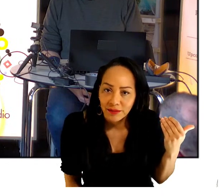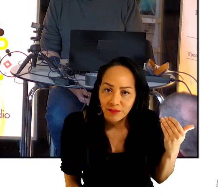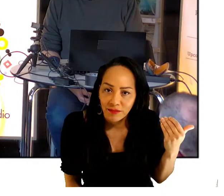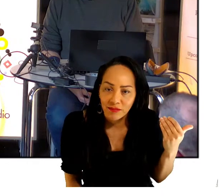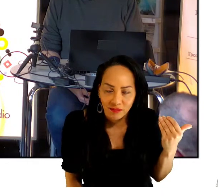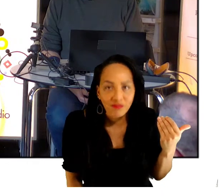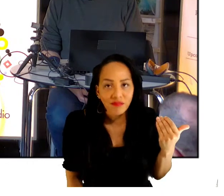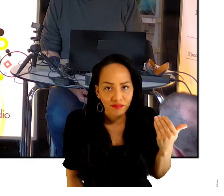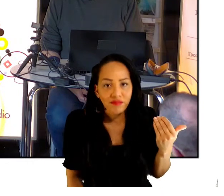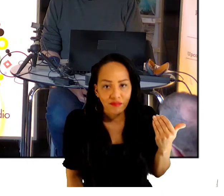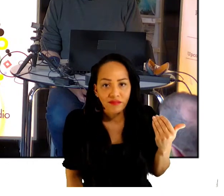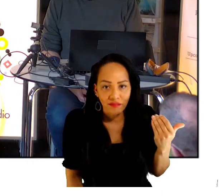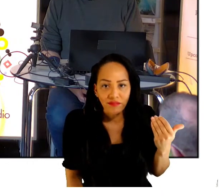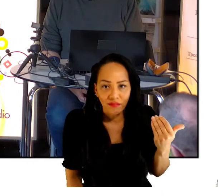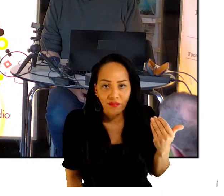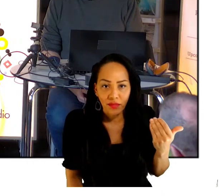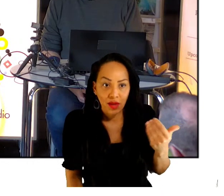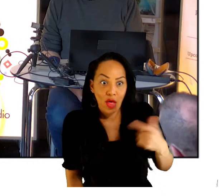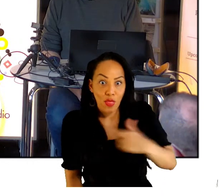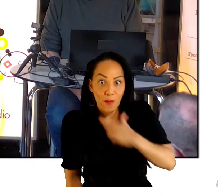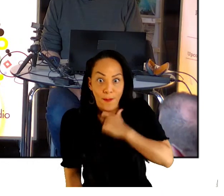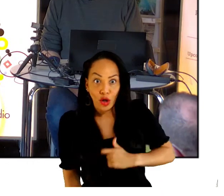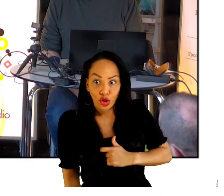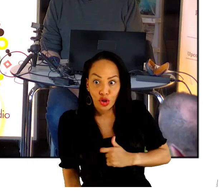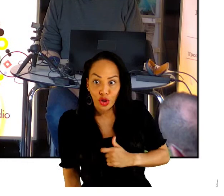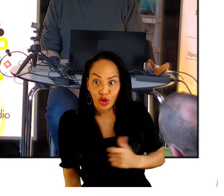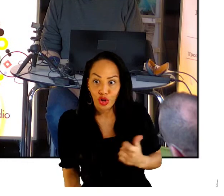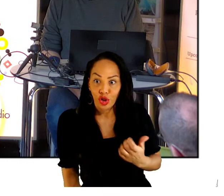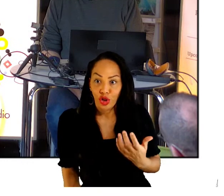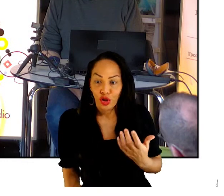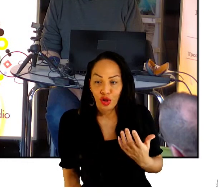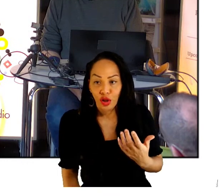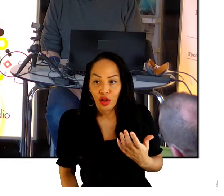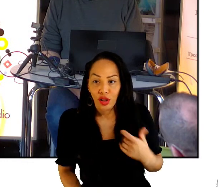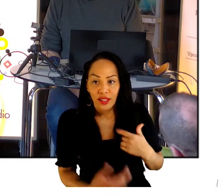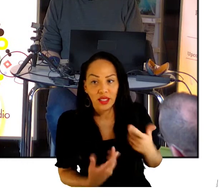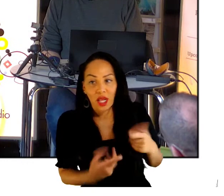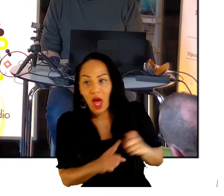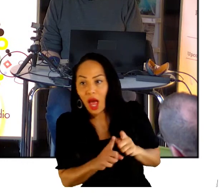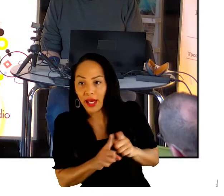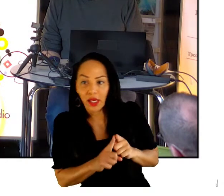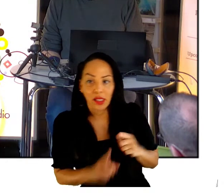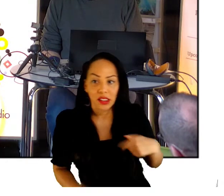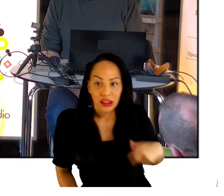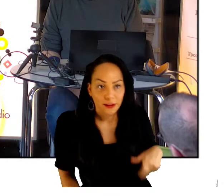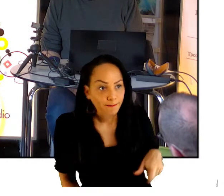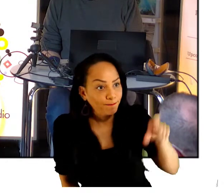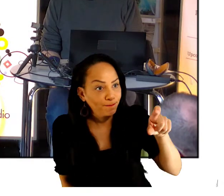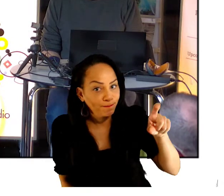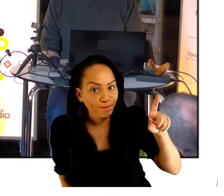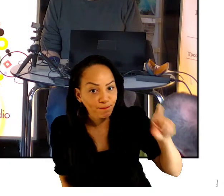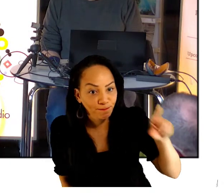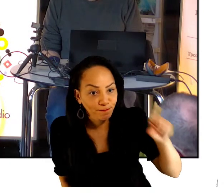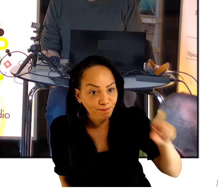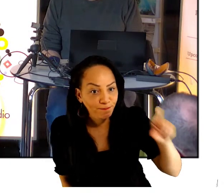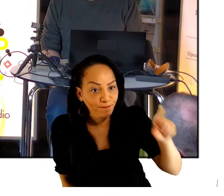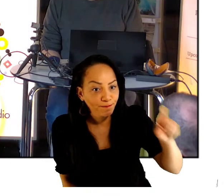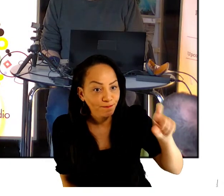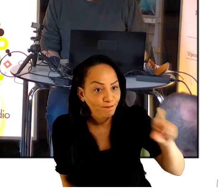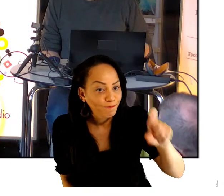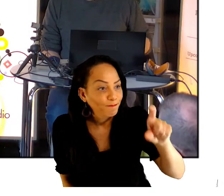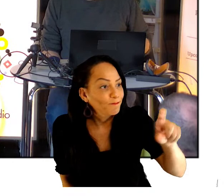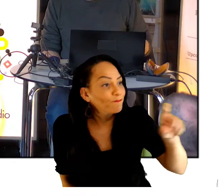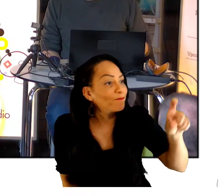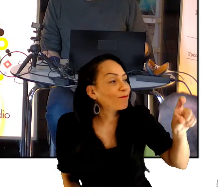shifted towards the person, towards the subject. So now these days we can tell our own stories with our own pictures. We